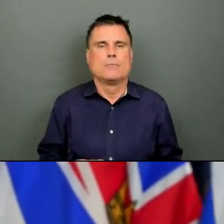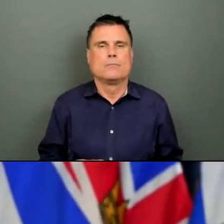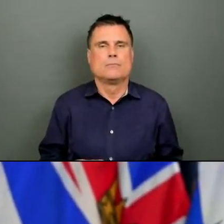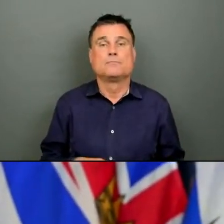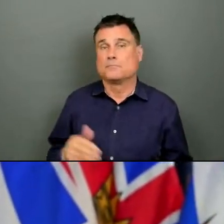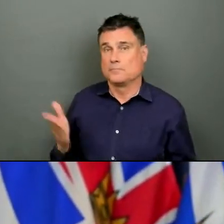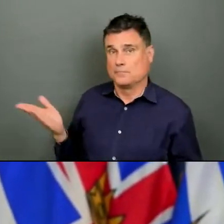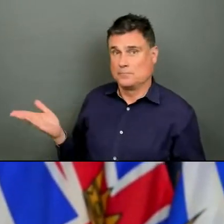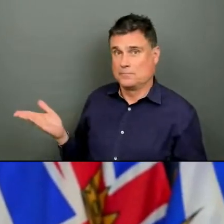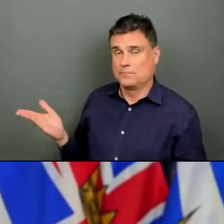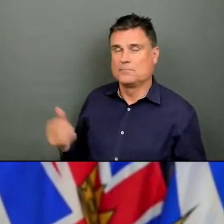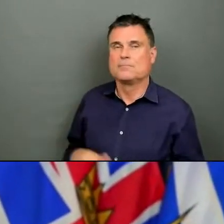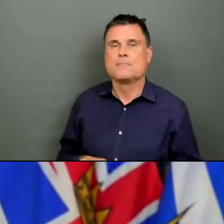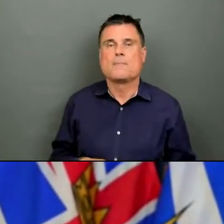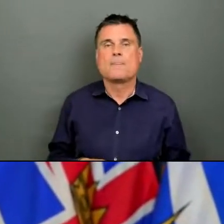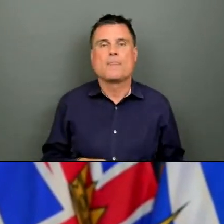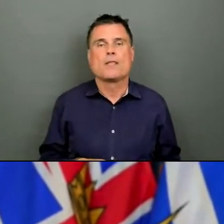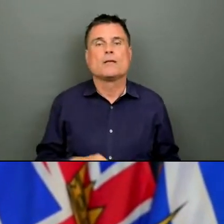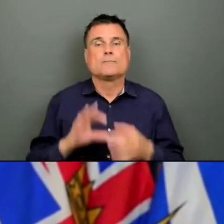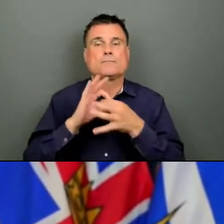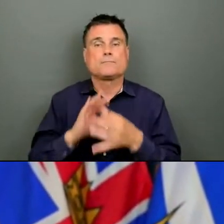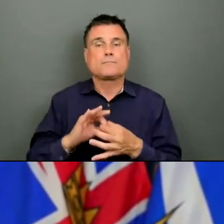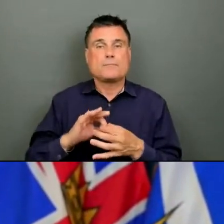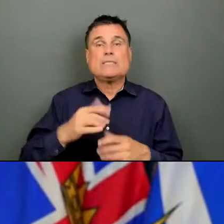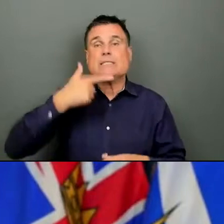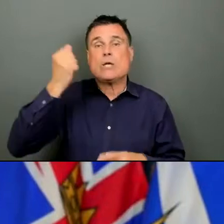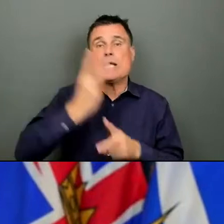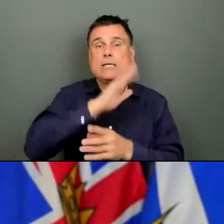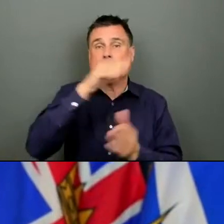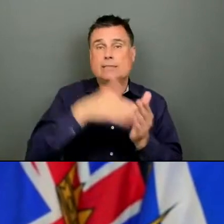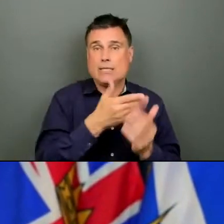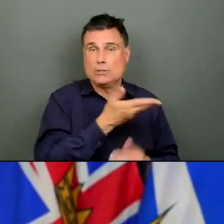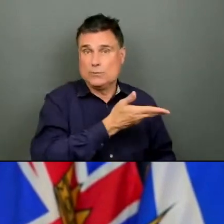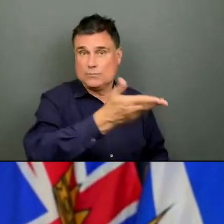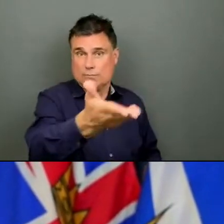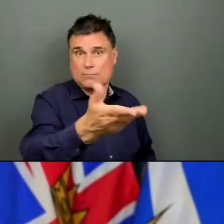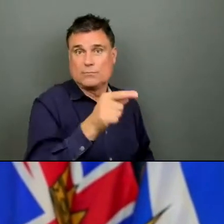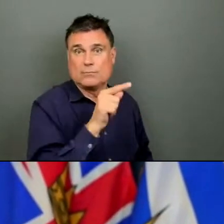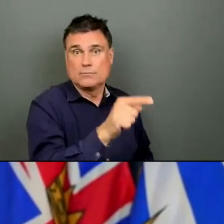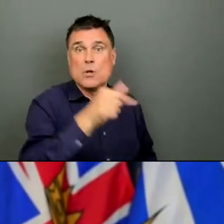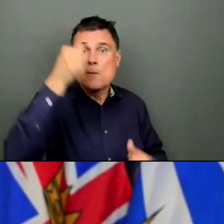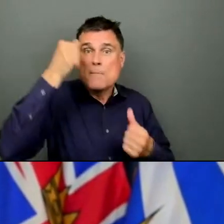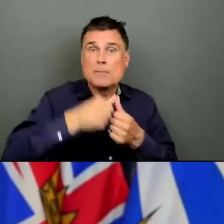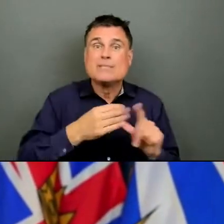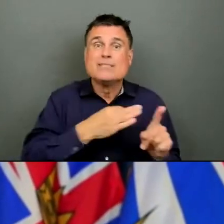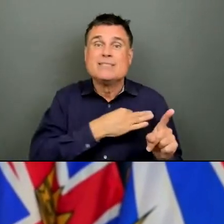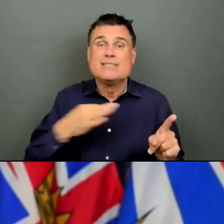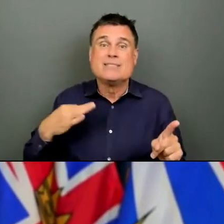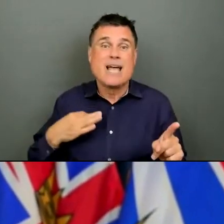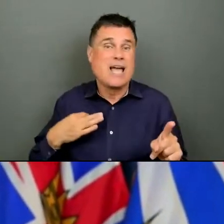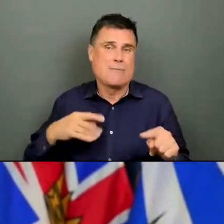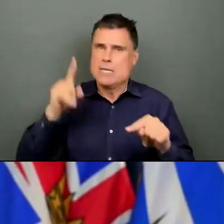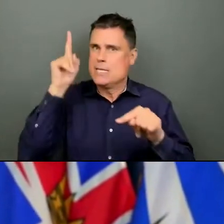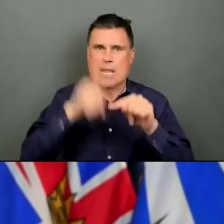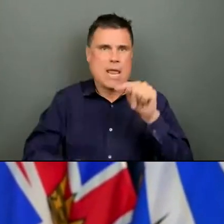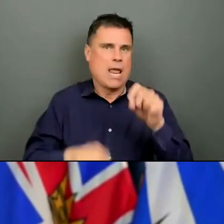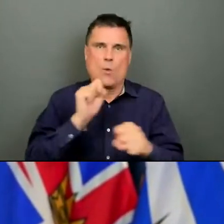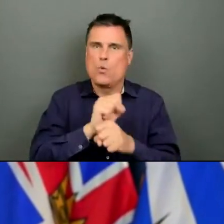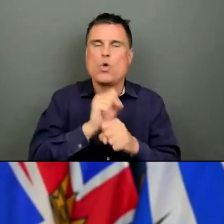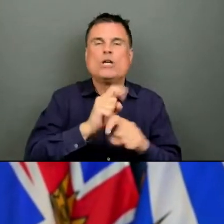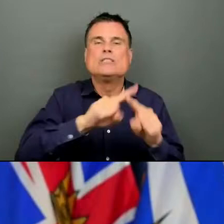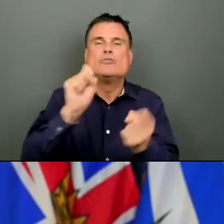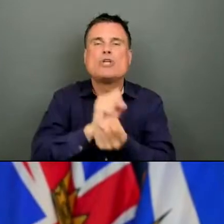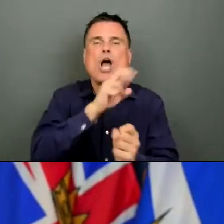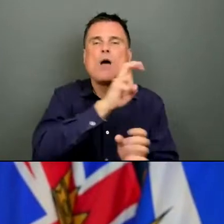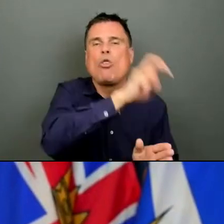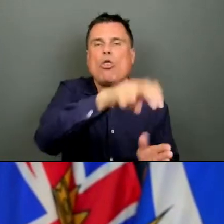with respect to long-term care. As you know, the single site order has been in place, and it was made real in BC, more so, I think, in other jurisdictions